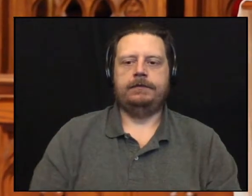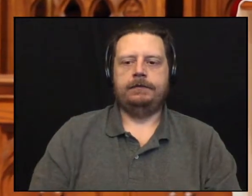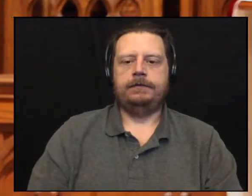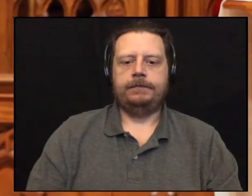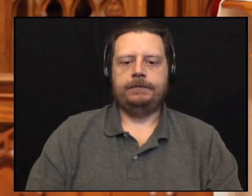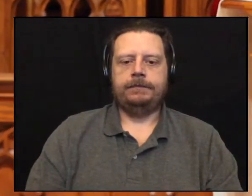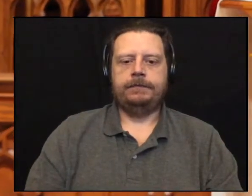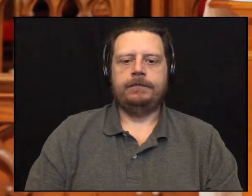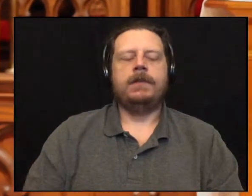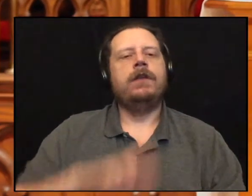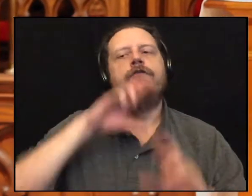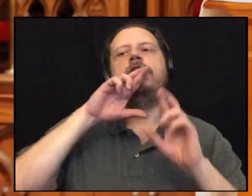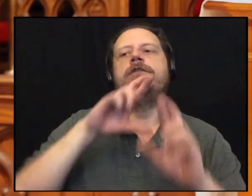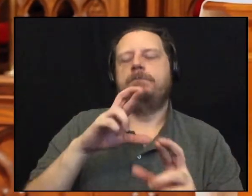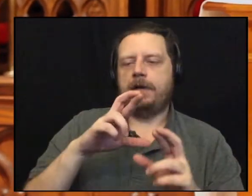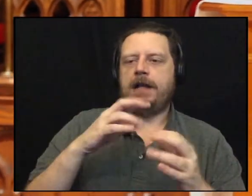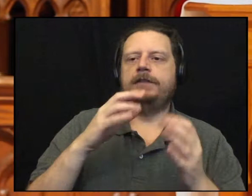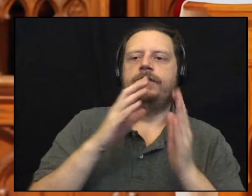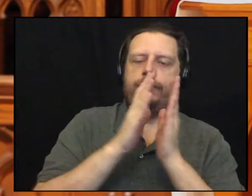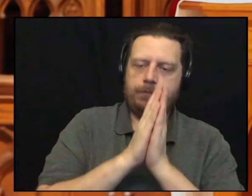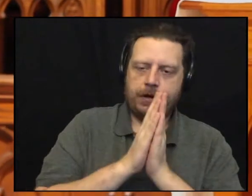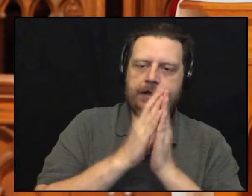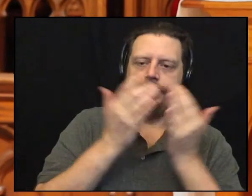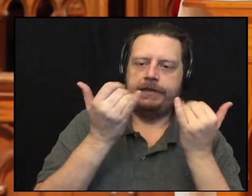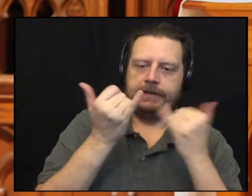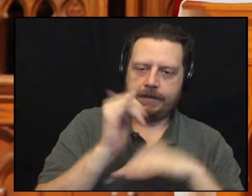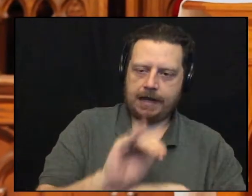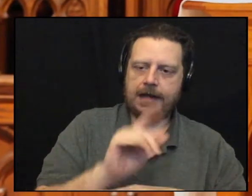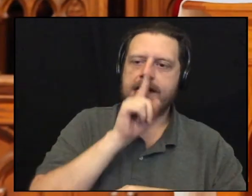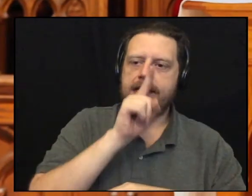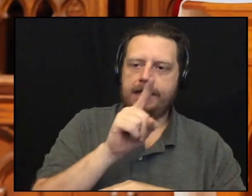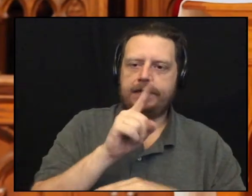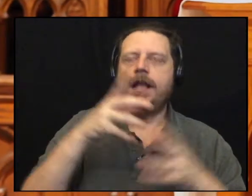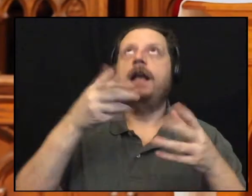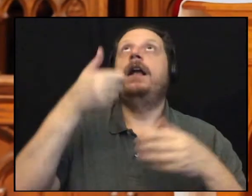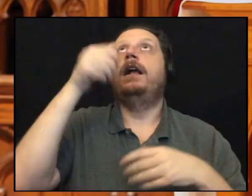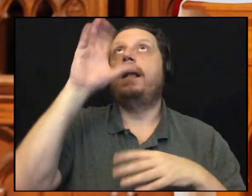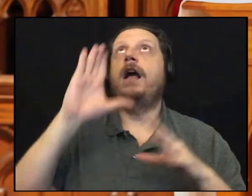The response to the petitions today is, God, receive our prayer.